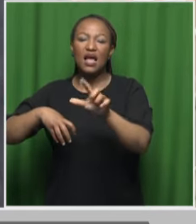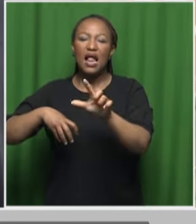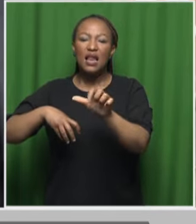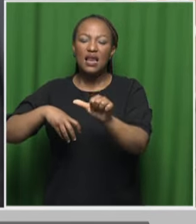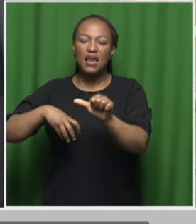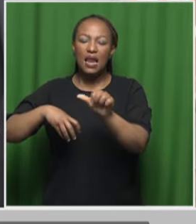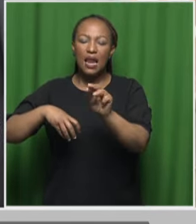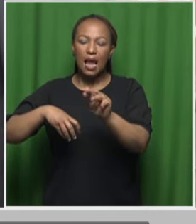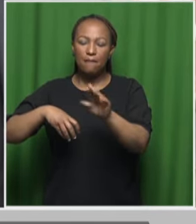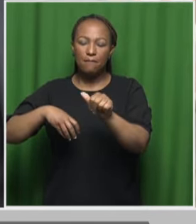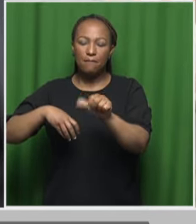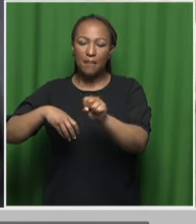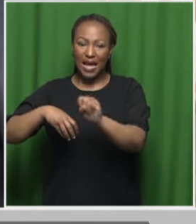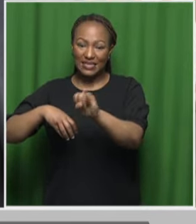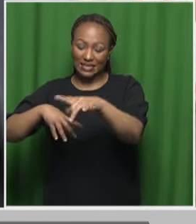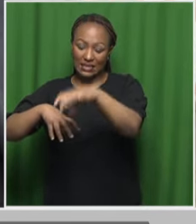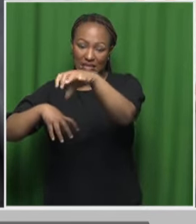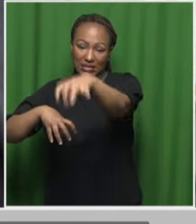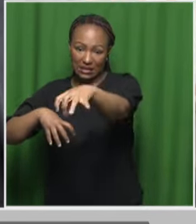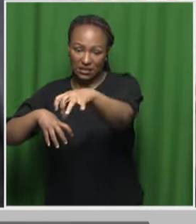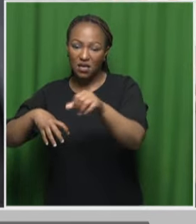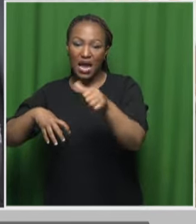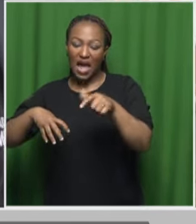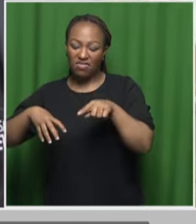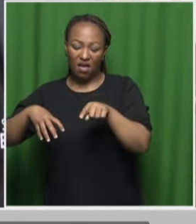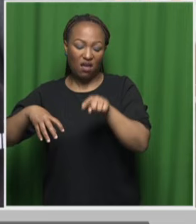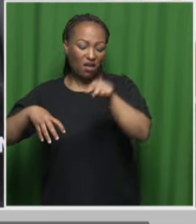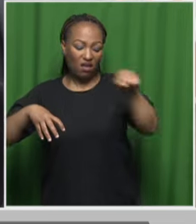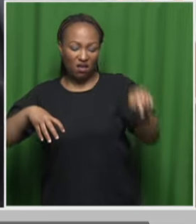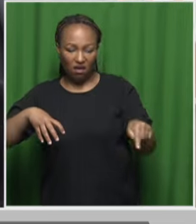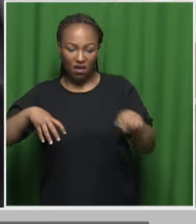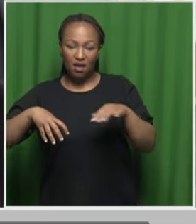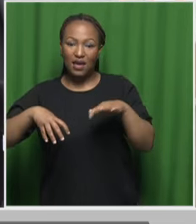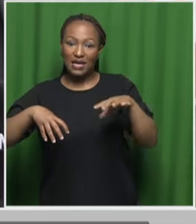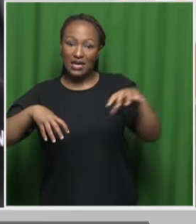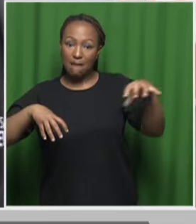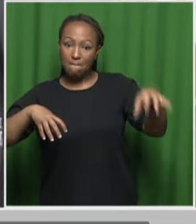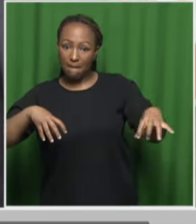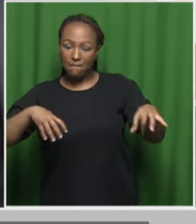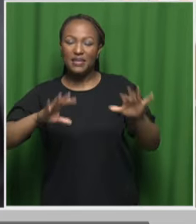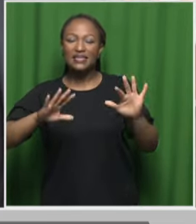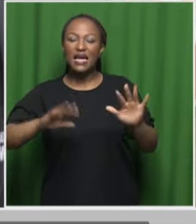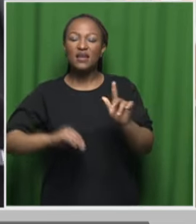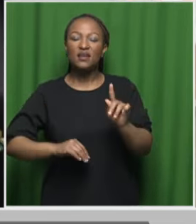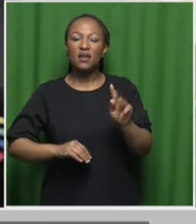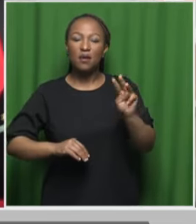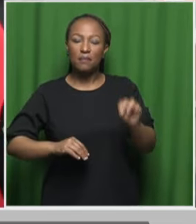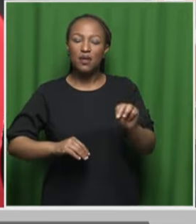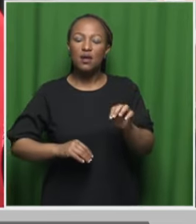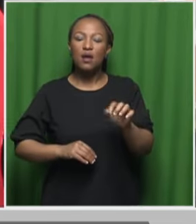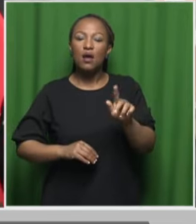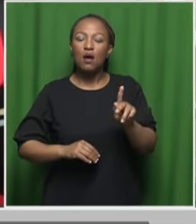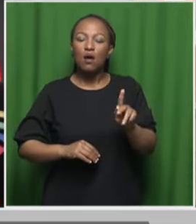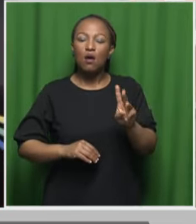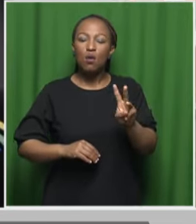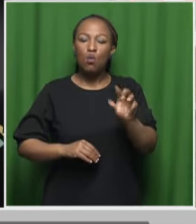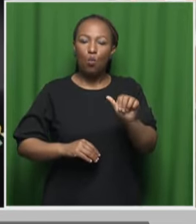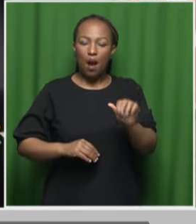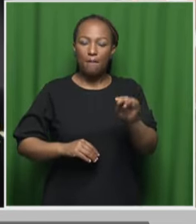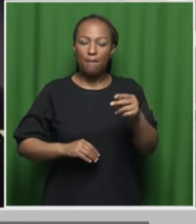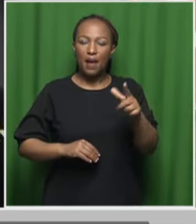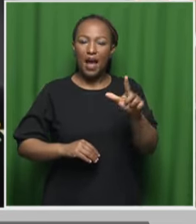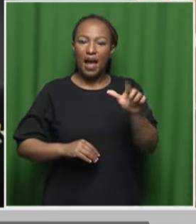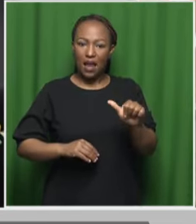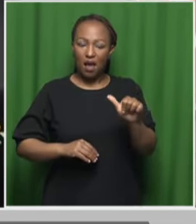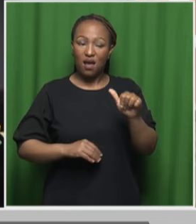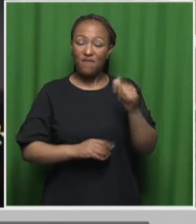second funeral will take place 10 kilometers away from where we are at Gwabala village. So this